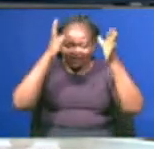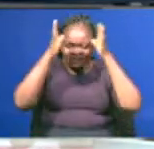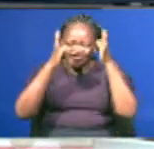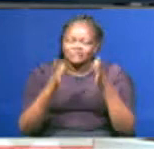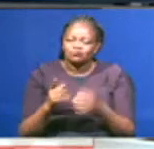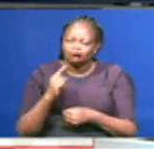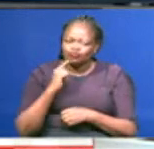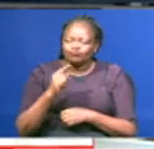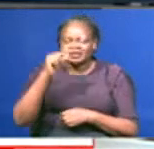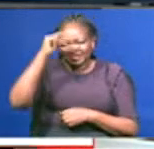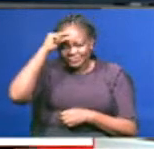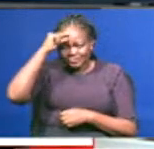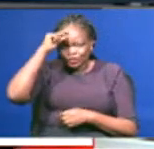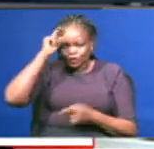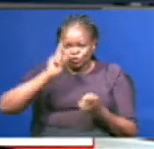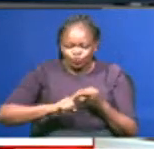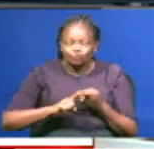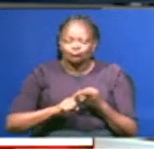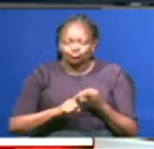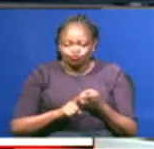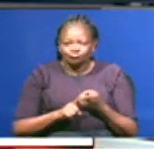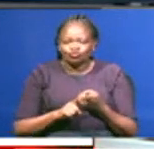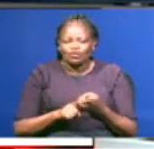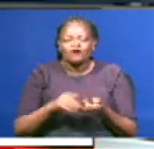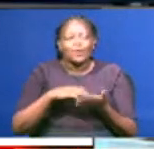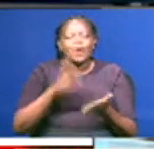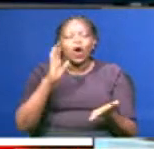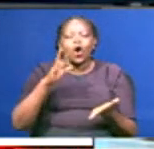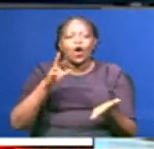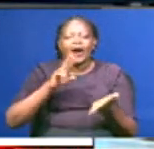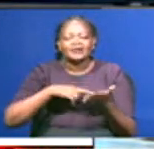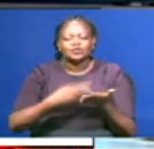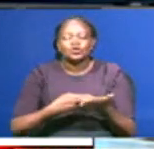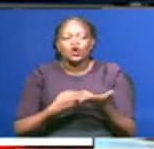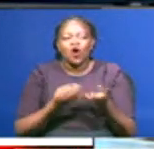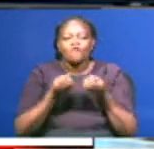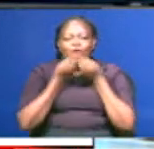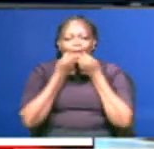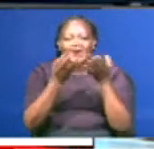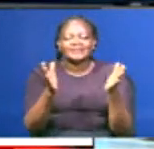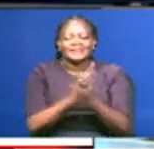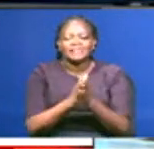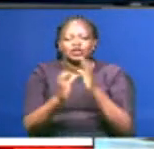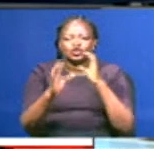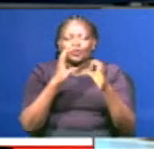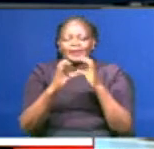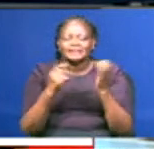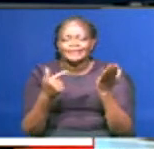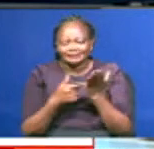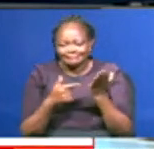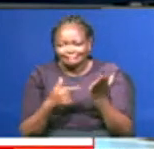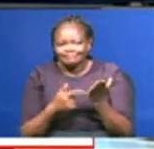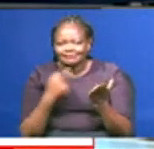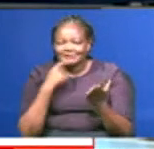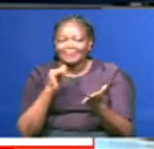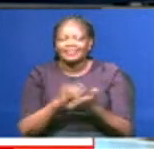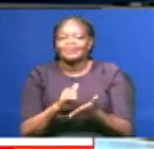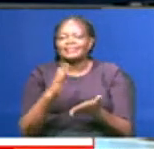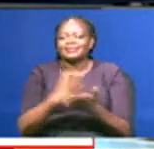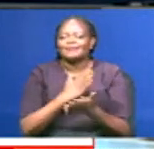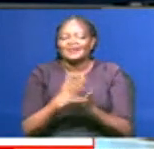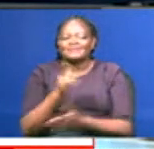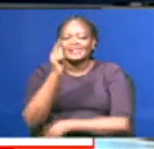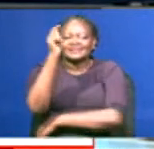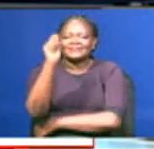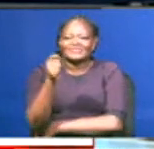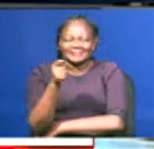on government to channel more resources to information and communication technology, terming the department as key